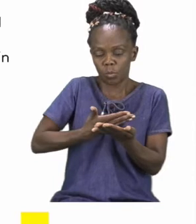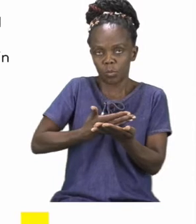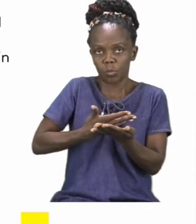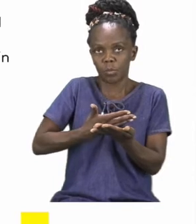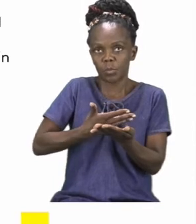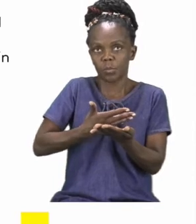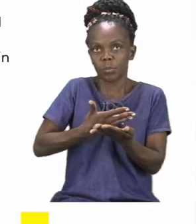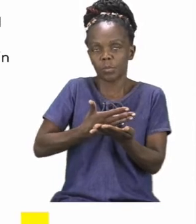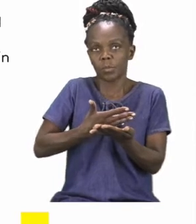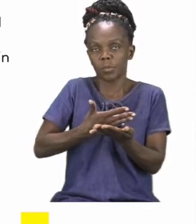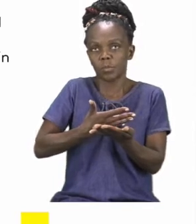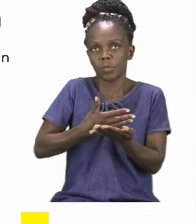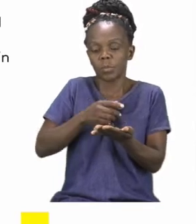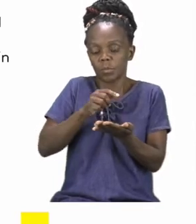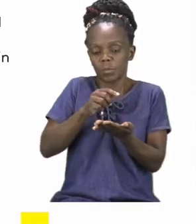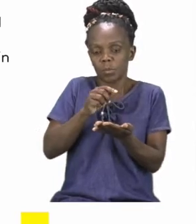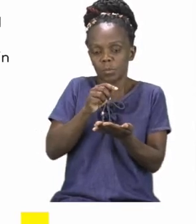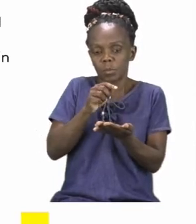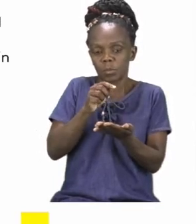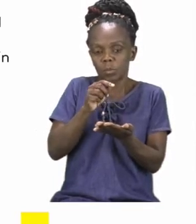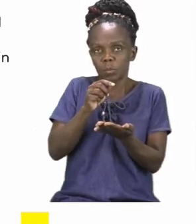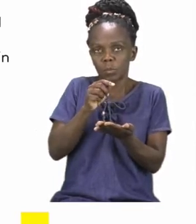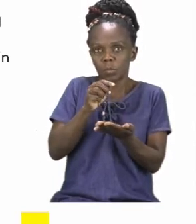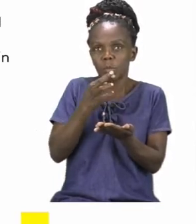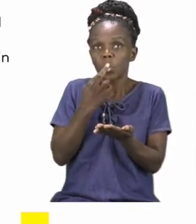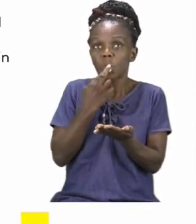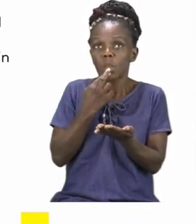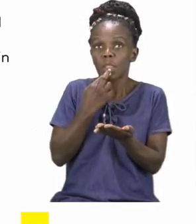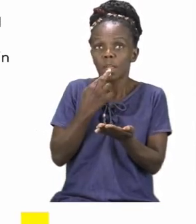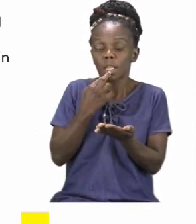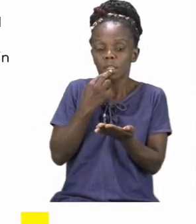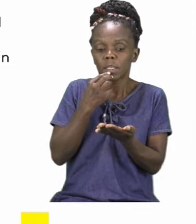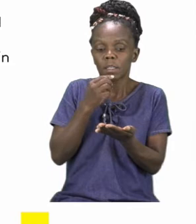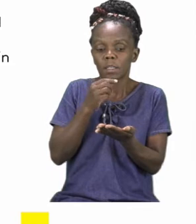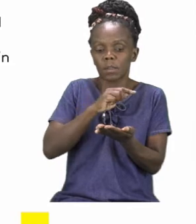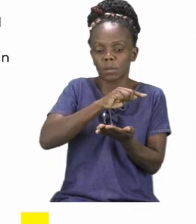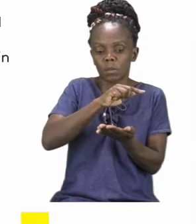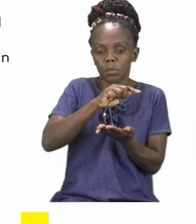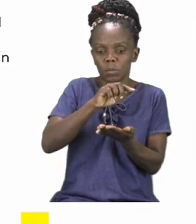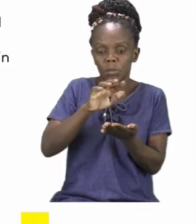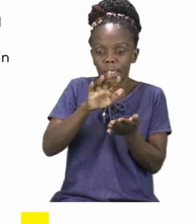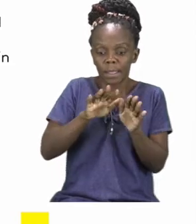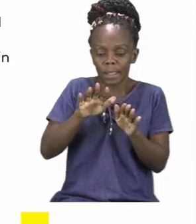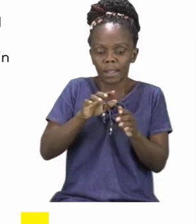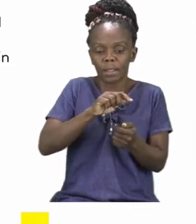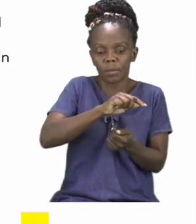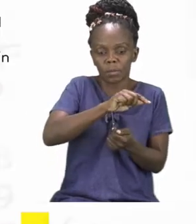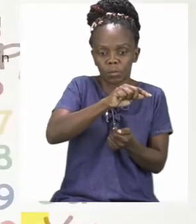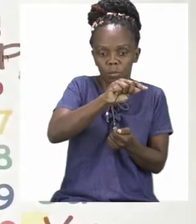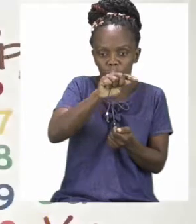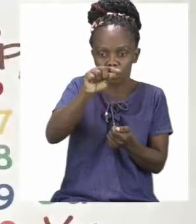know what the right hand is and we need to know what the right foot is. So let's take a